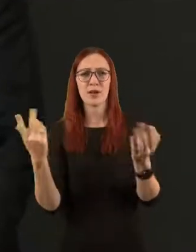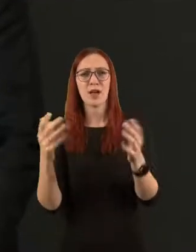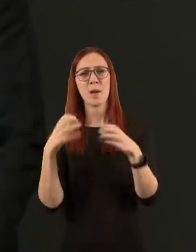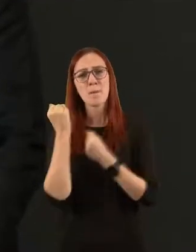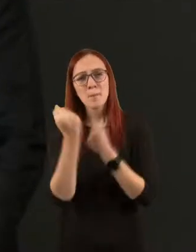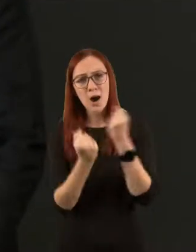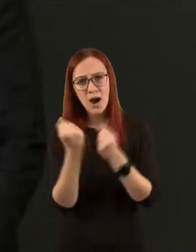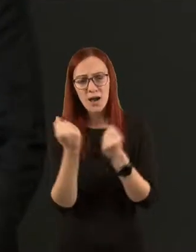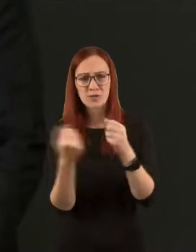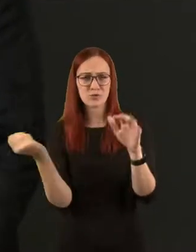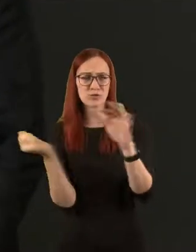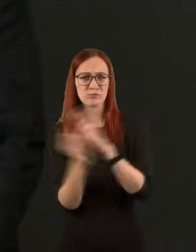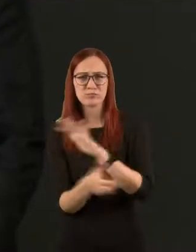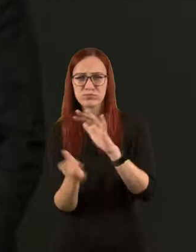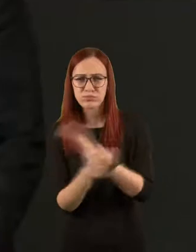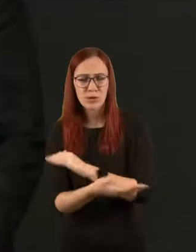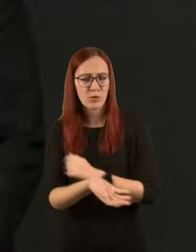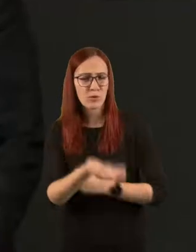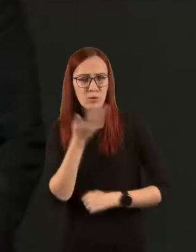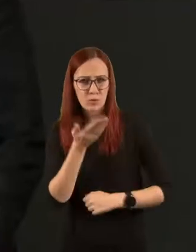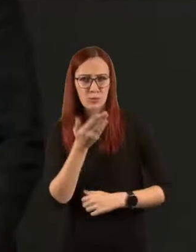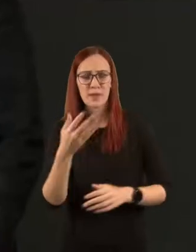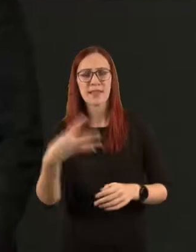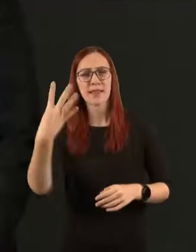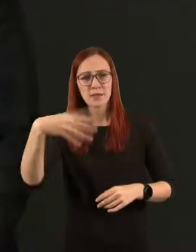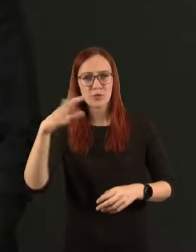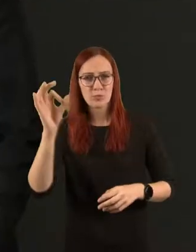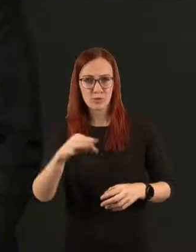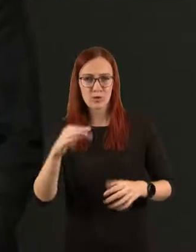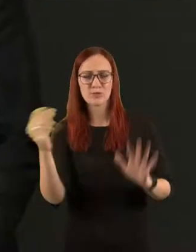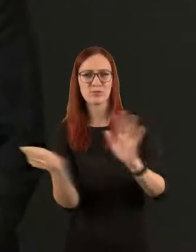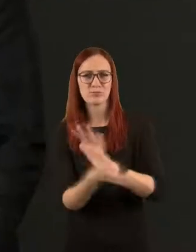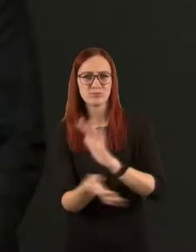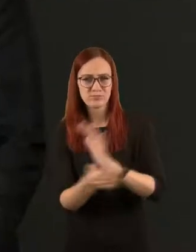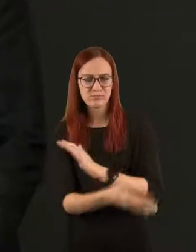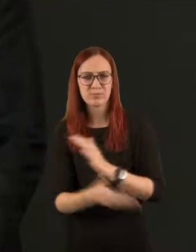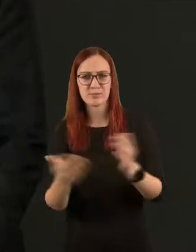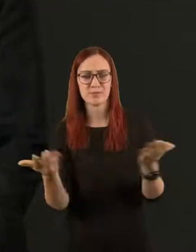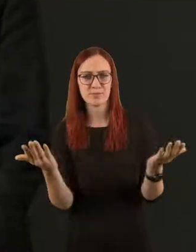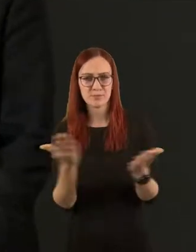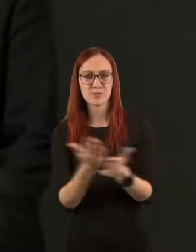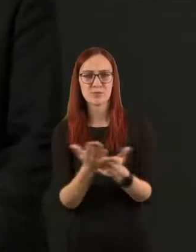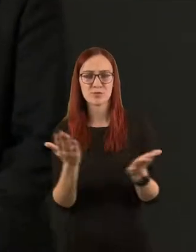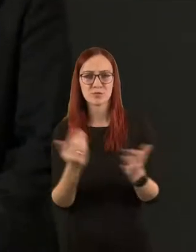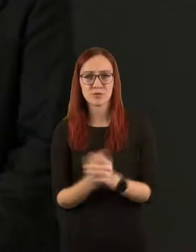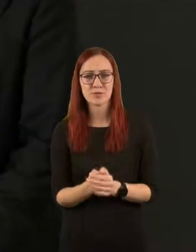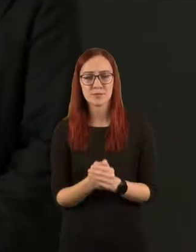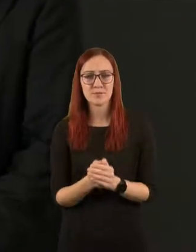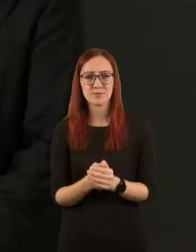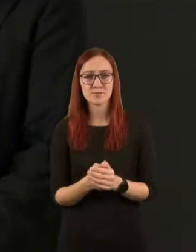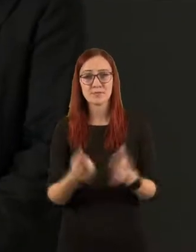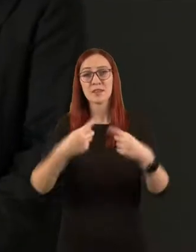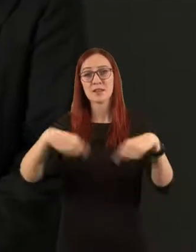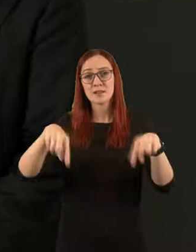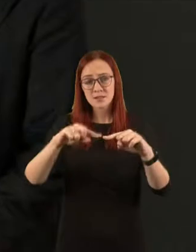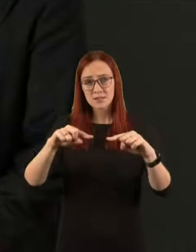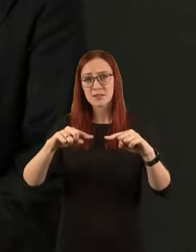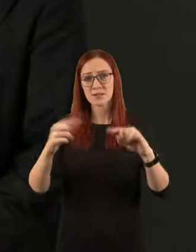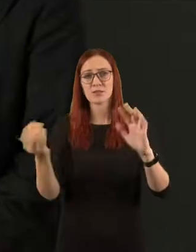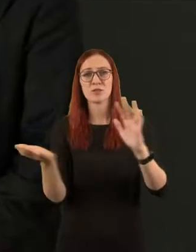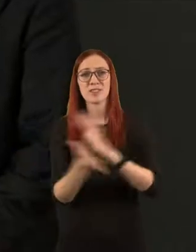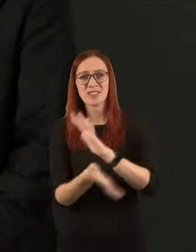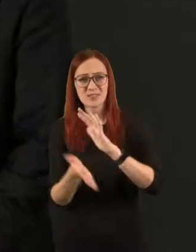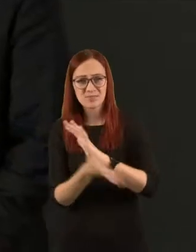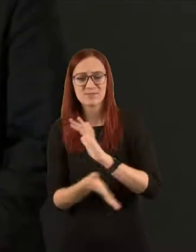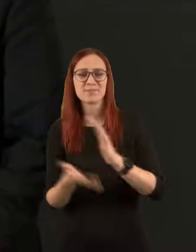continue rising steeply until at least 2024 and probably beyond. Lithuania's plans